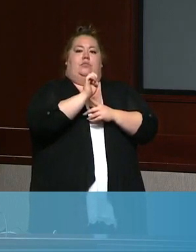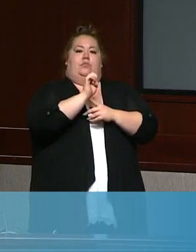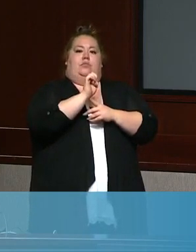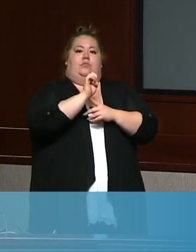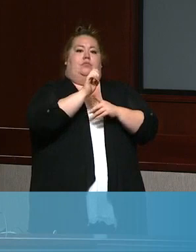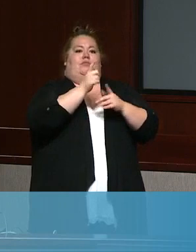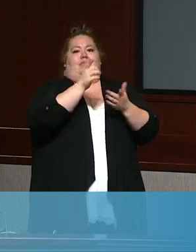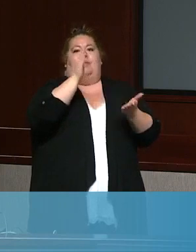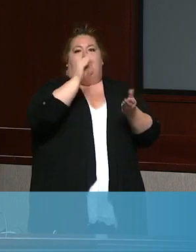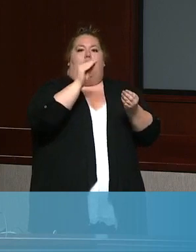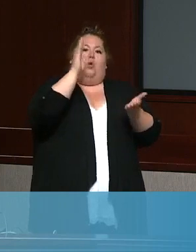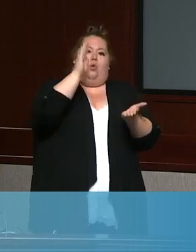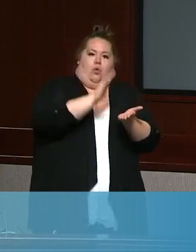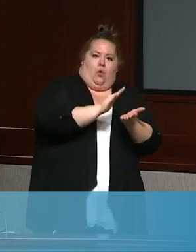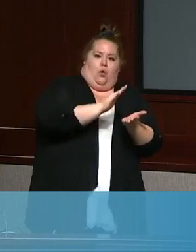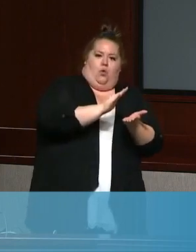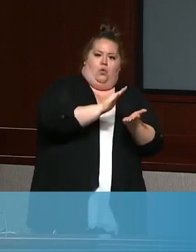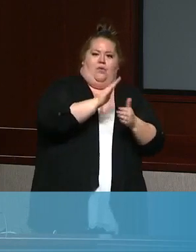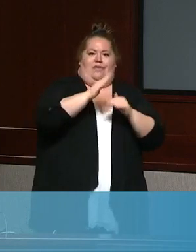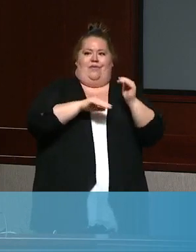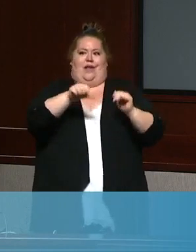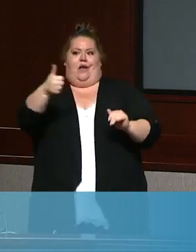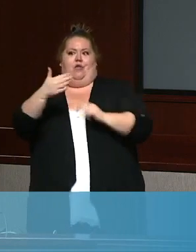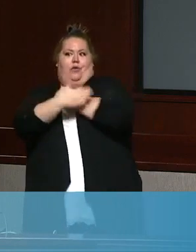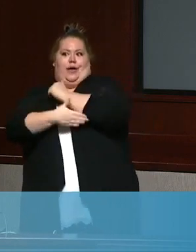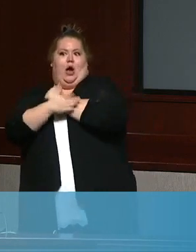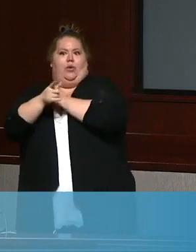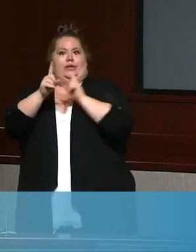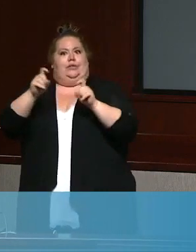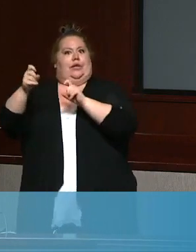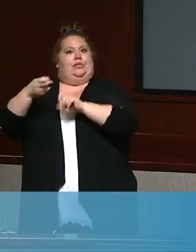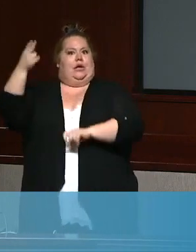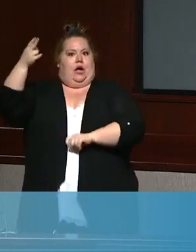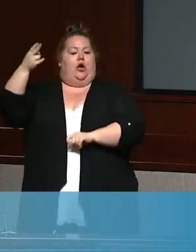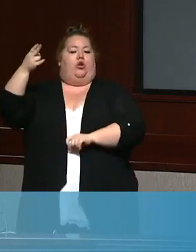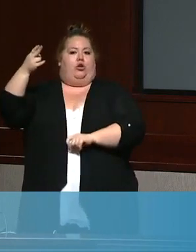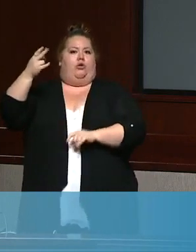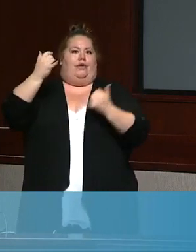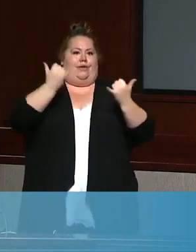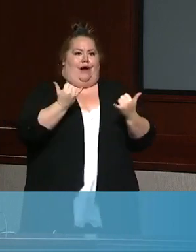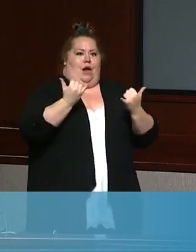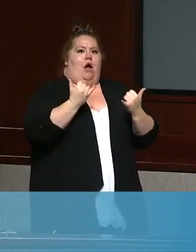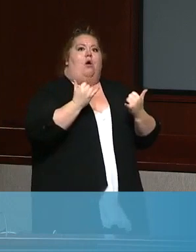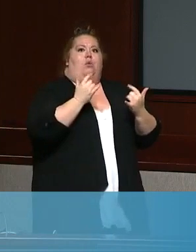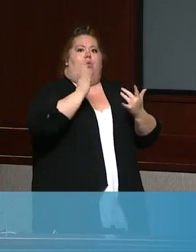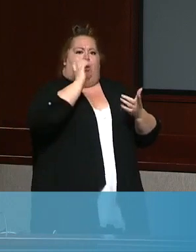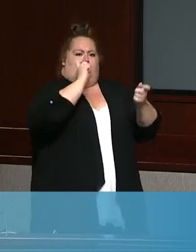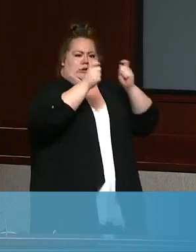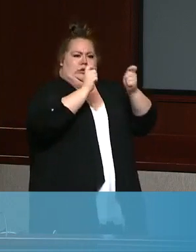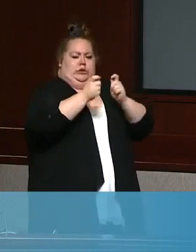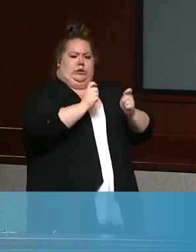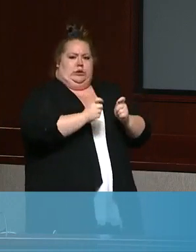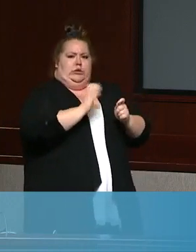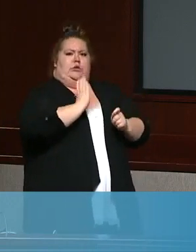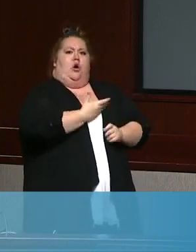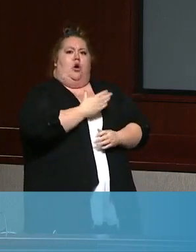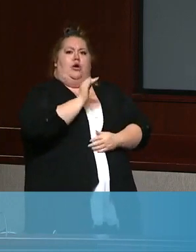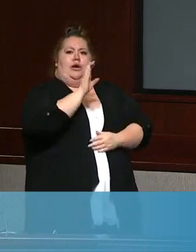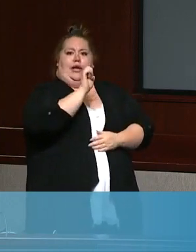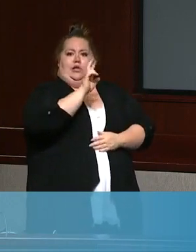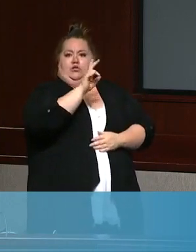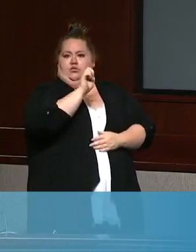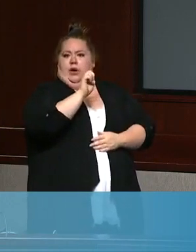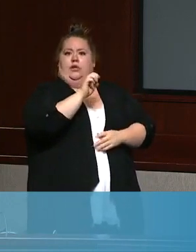is low, and it is lower than the average, they are artificially adjusting our case rate from